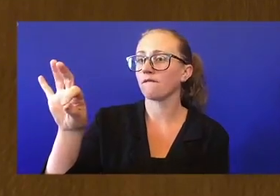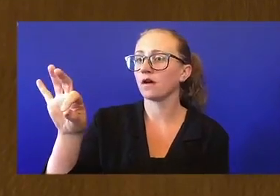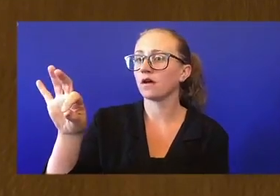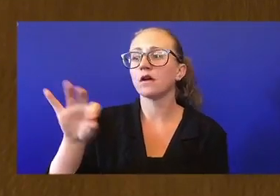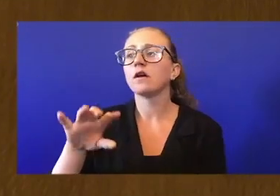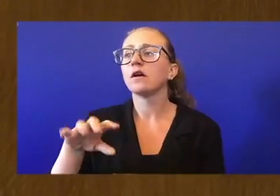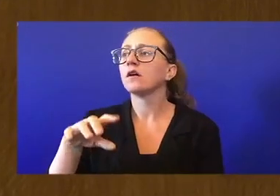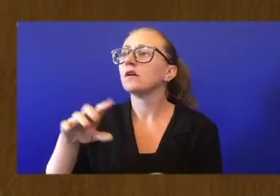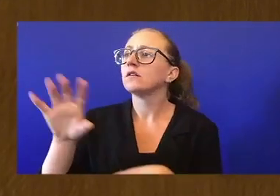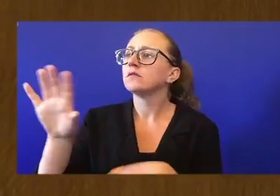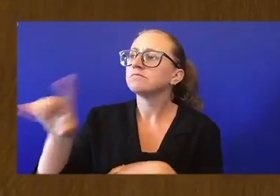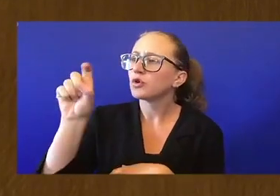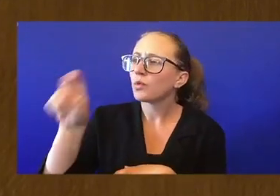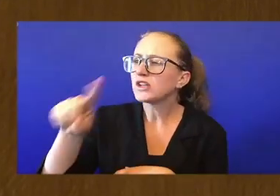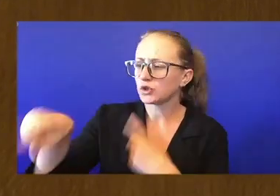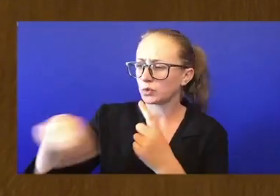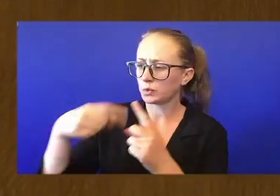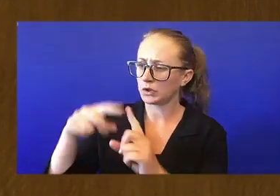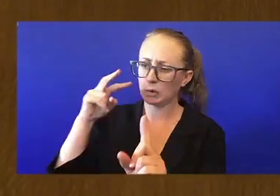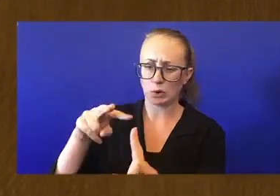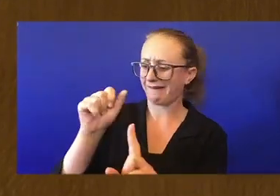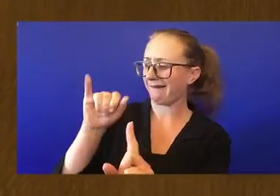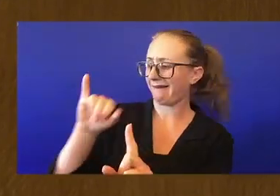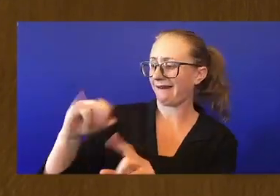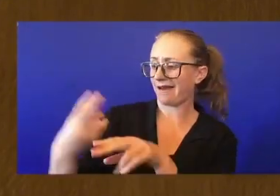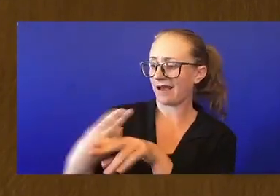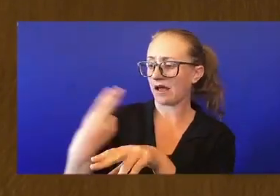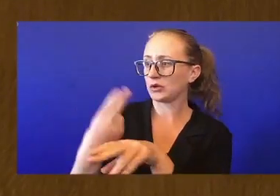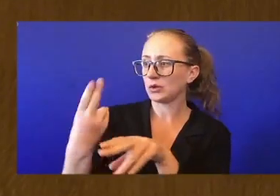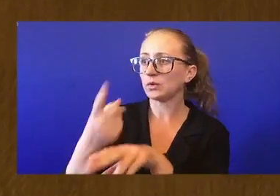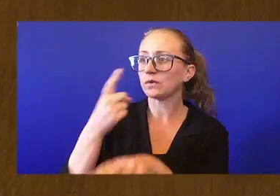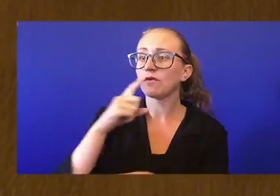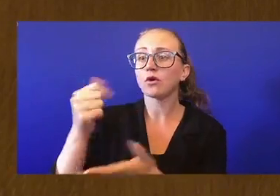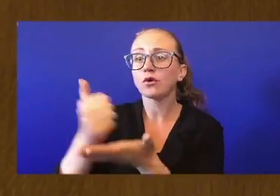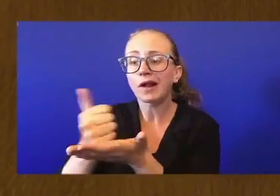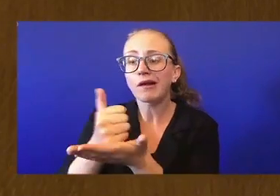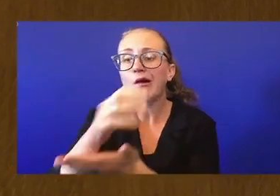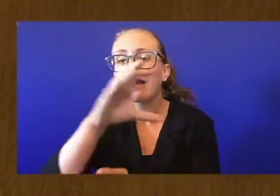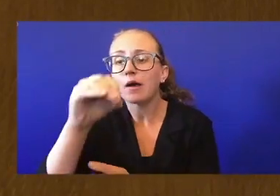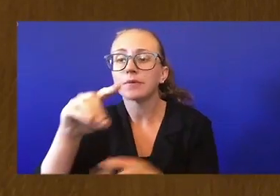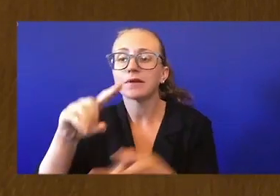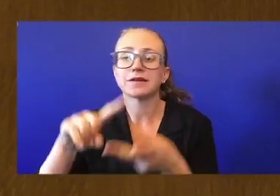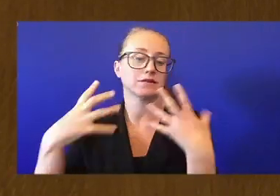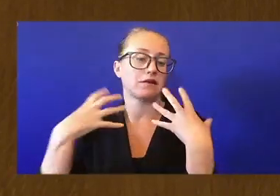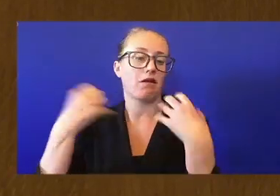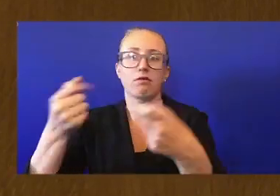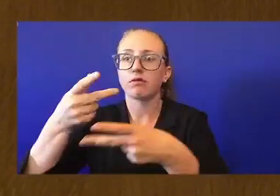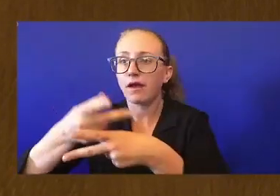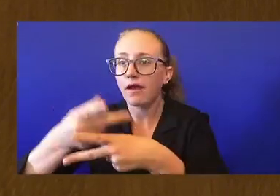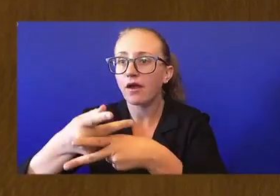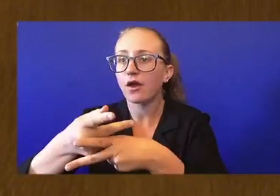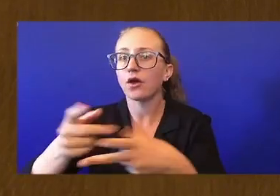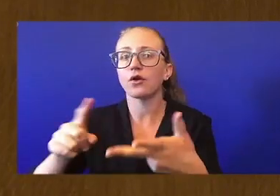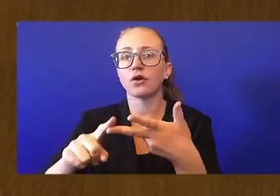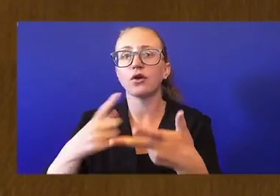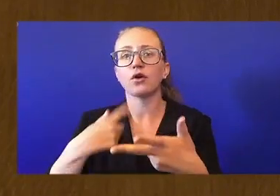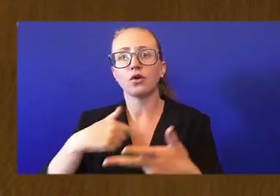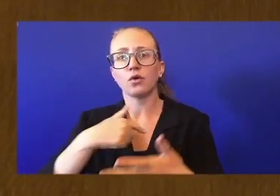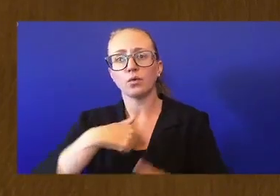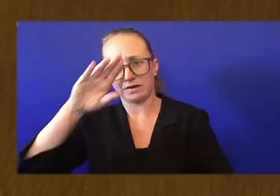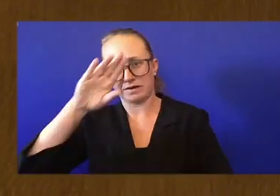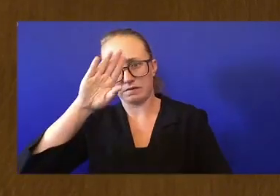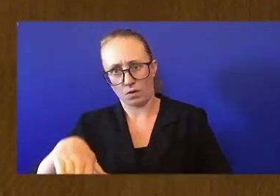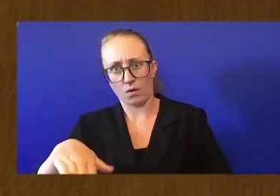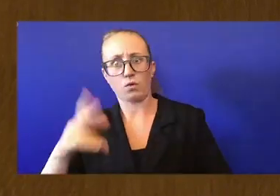has been used in terms of credit card companies, healthcare, we know, and we've seen some real